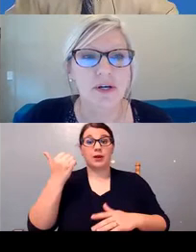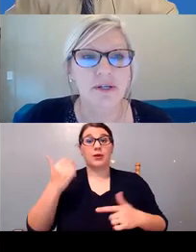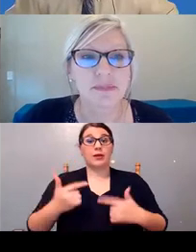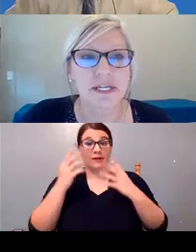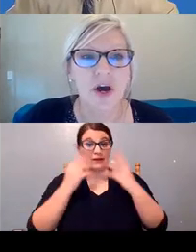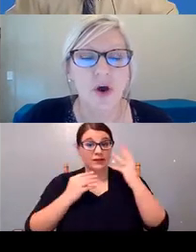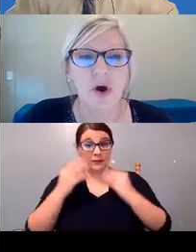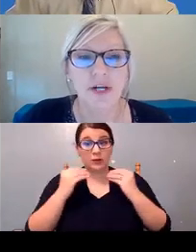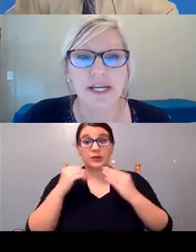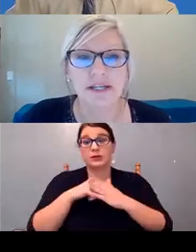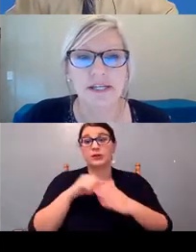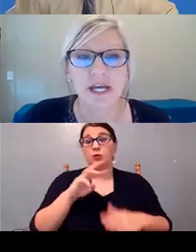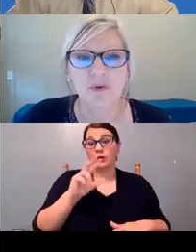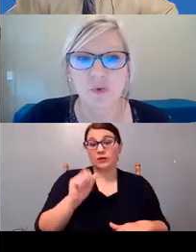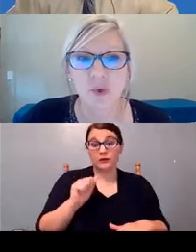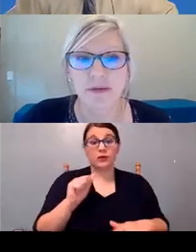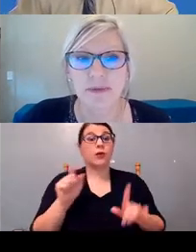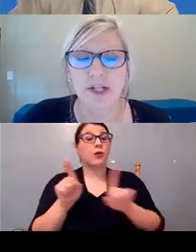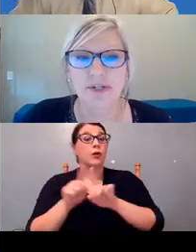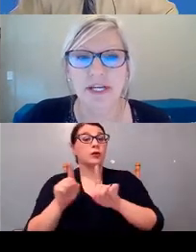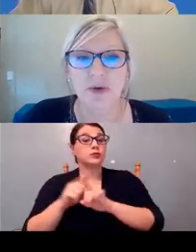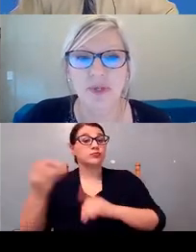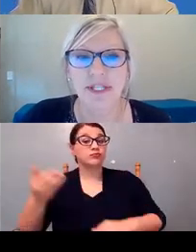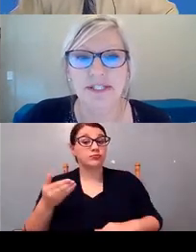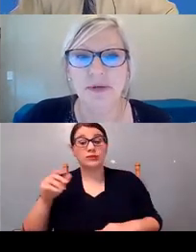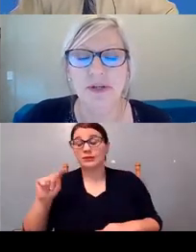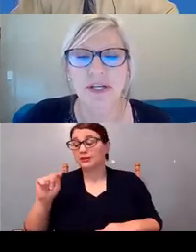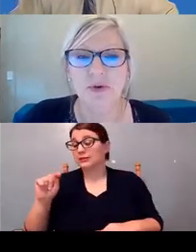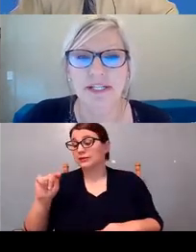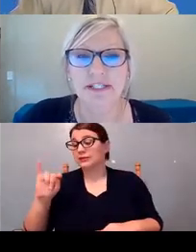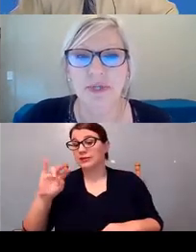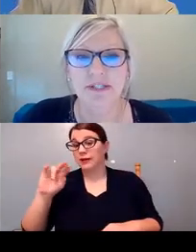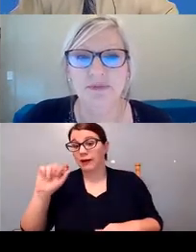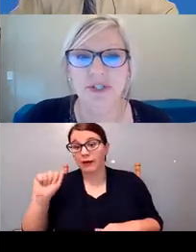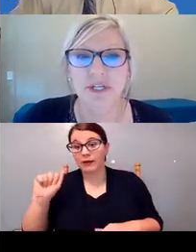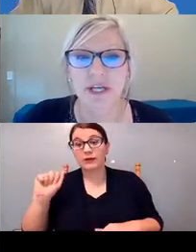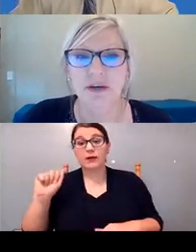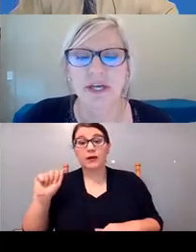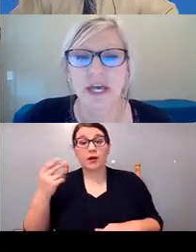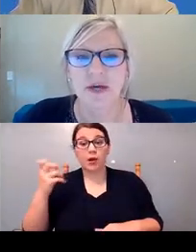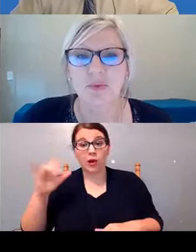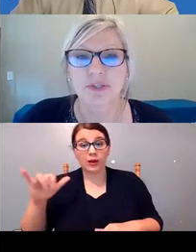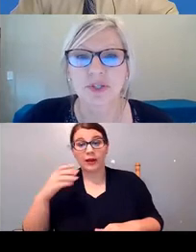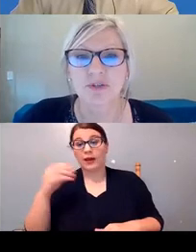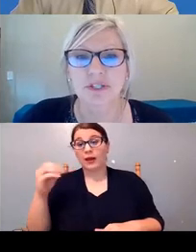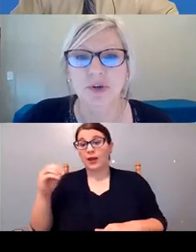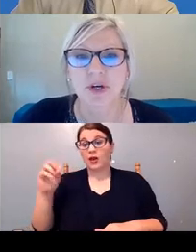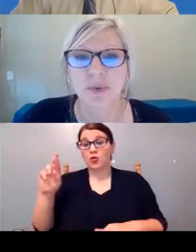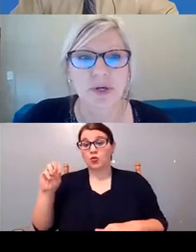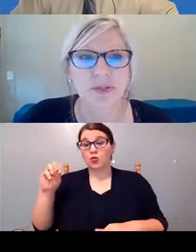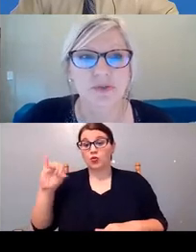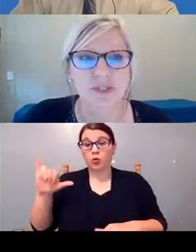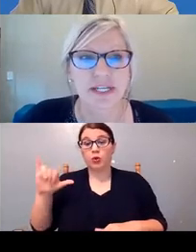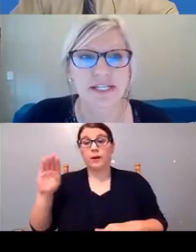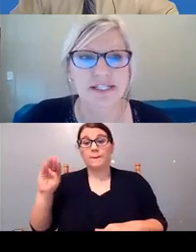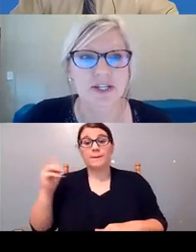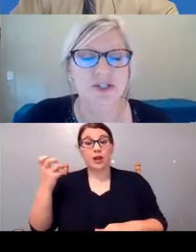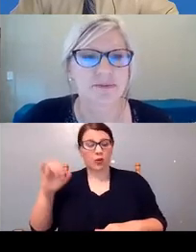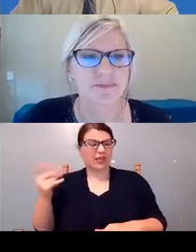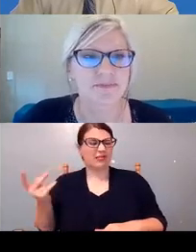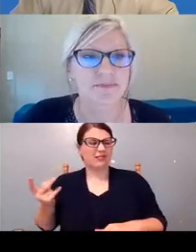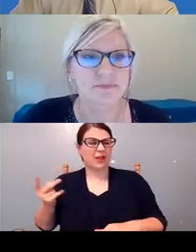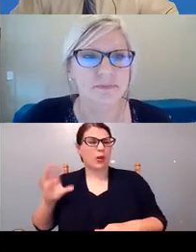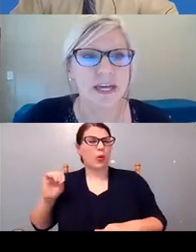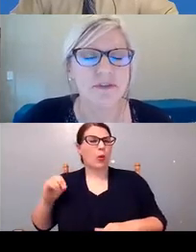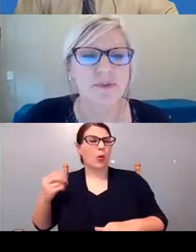also welcome Tiana Hardy and Roy Mallory with Disability Rights of West Virginia. They will serve as our co-hosts for today's